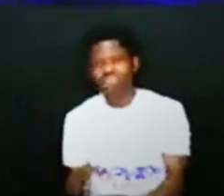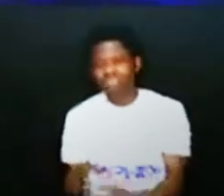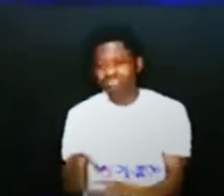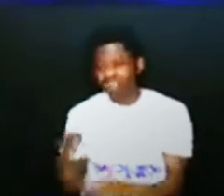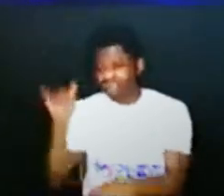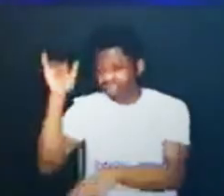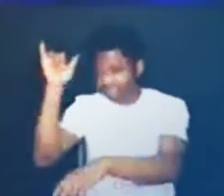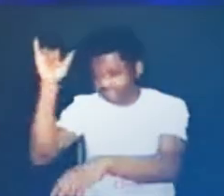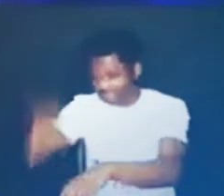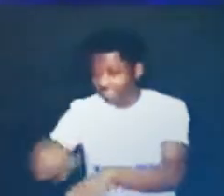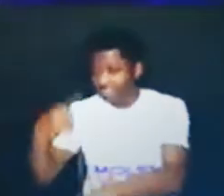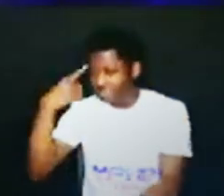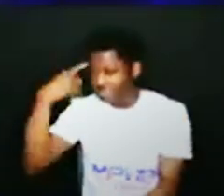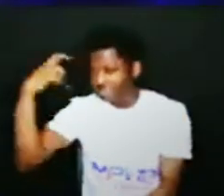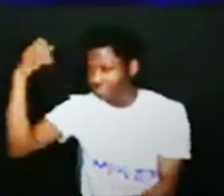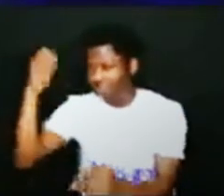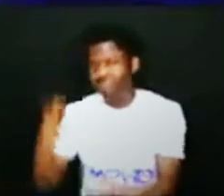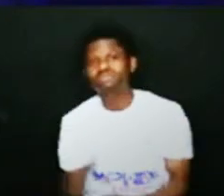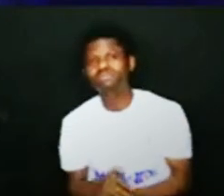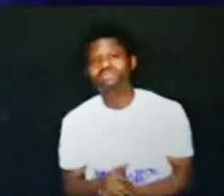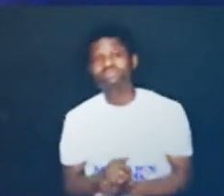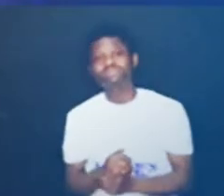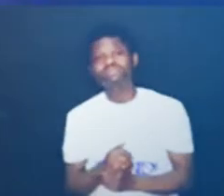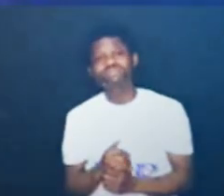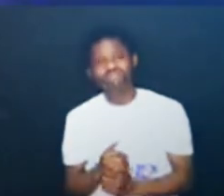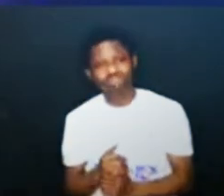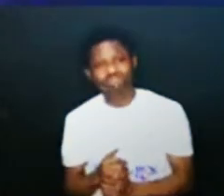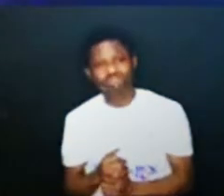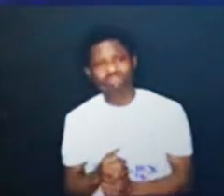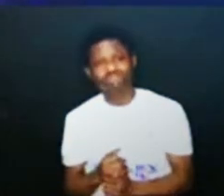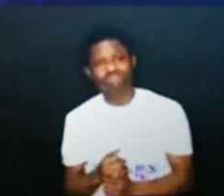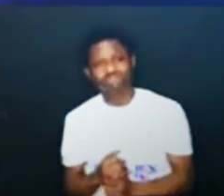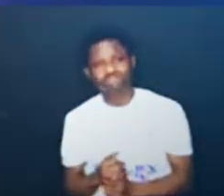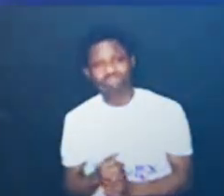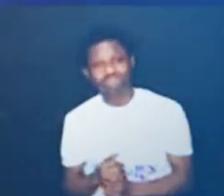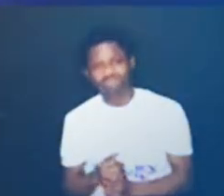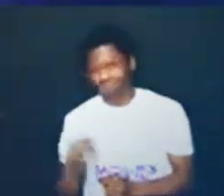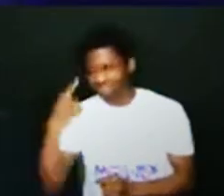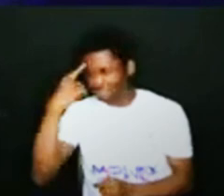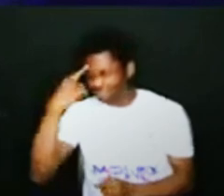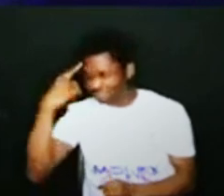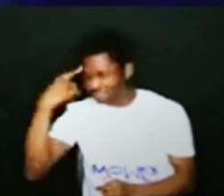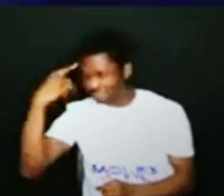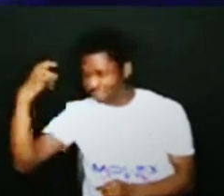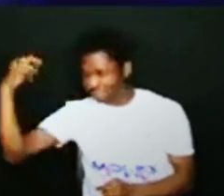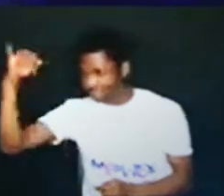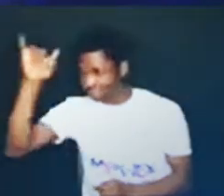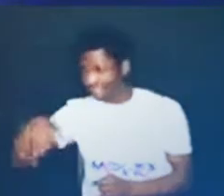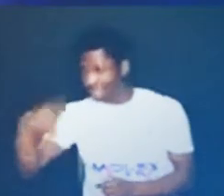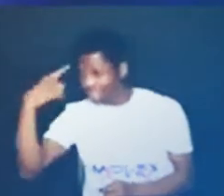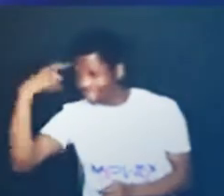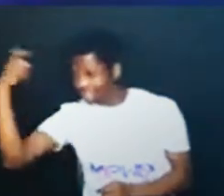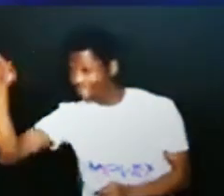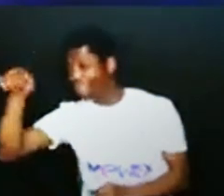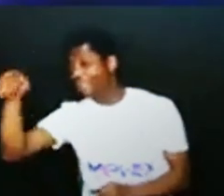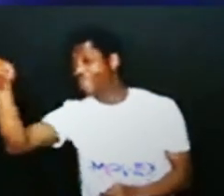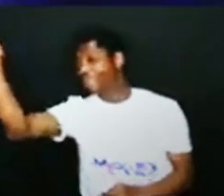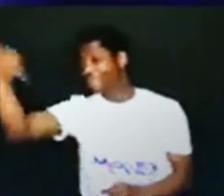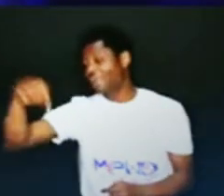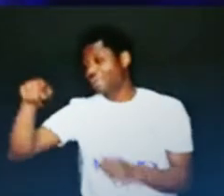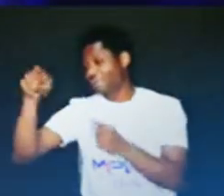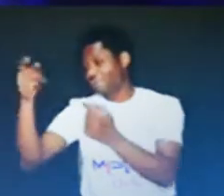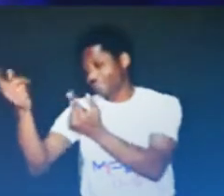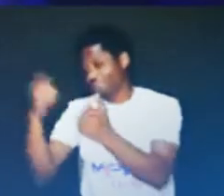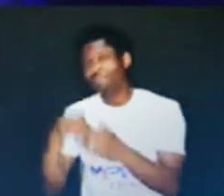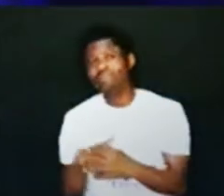Here comes that dreamer. And I like the word that. Yeah. Here comes that dreamer. But did the father name